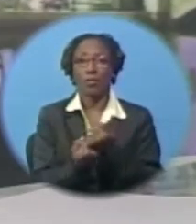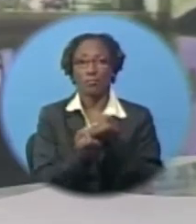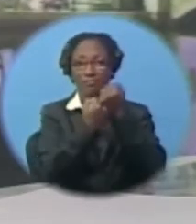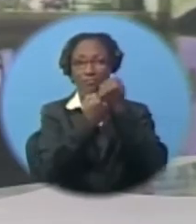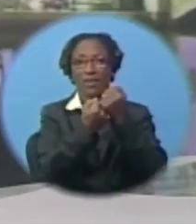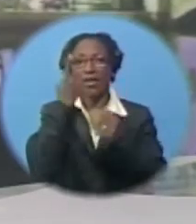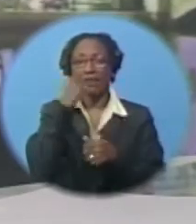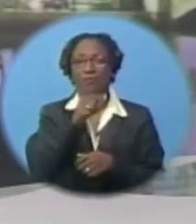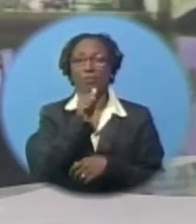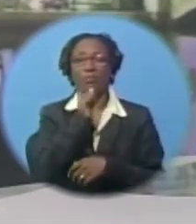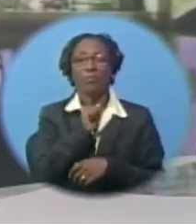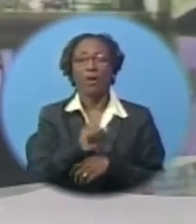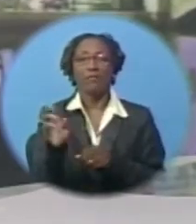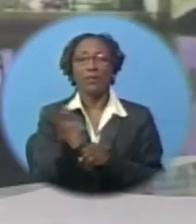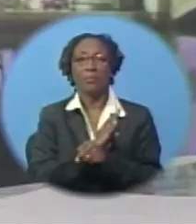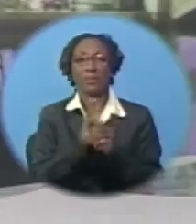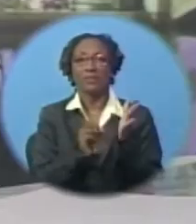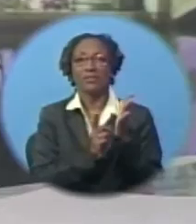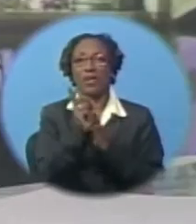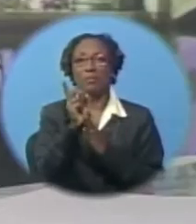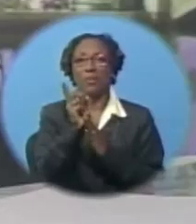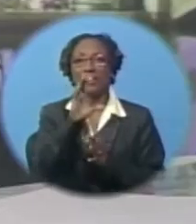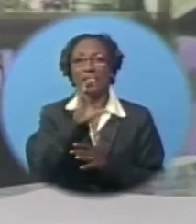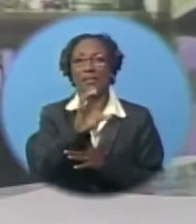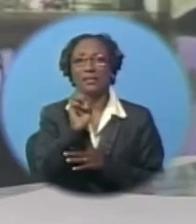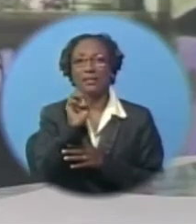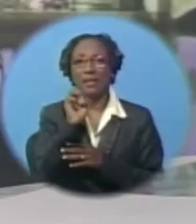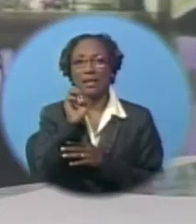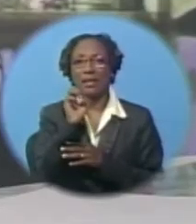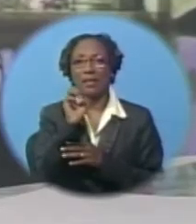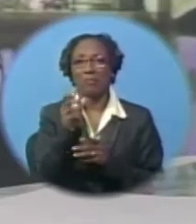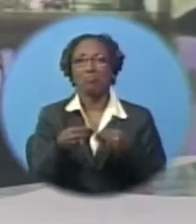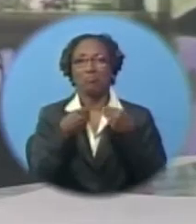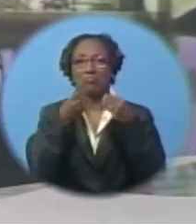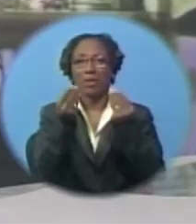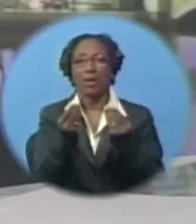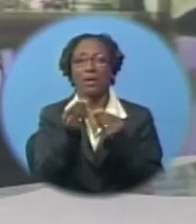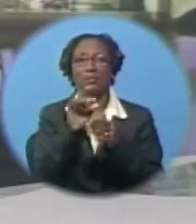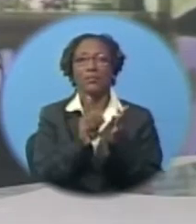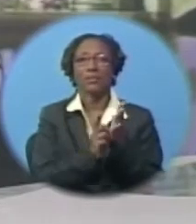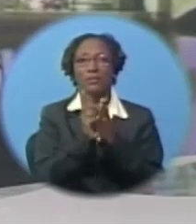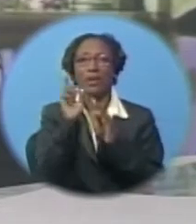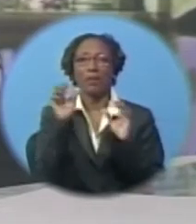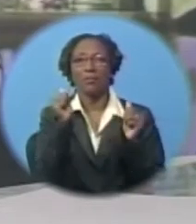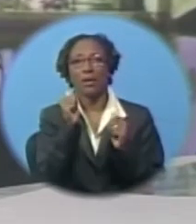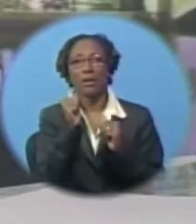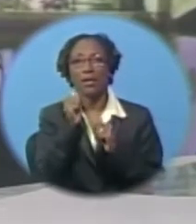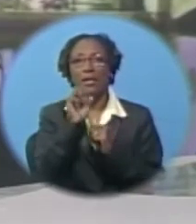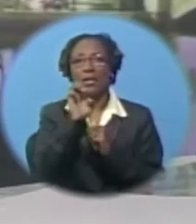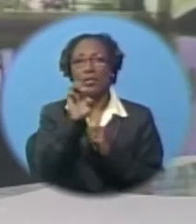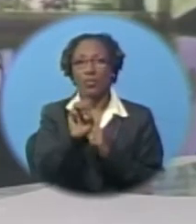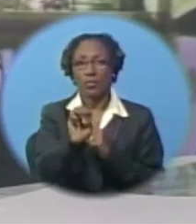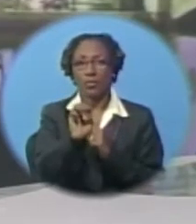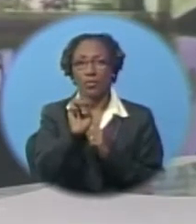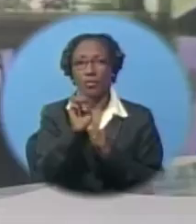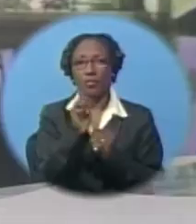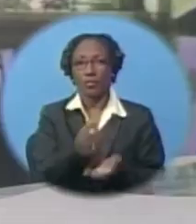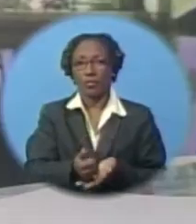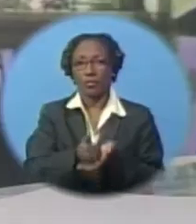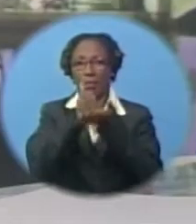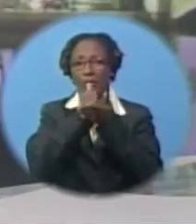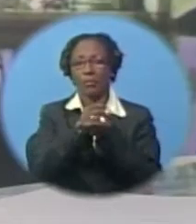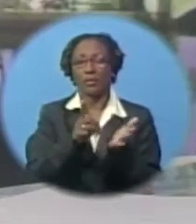development. This as the Caribbean Export Development Agency and the European Union initial the 11th European Development